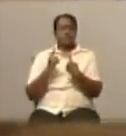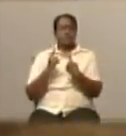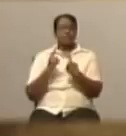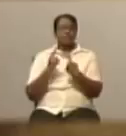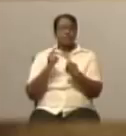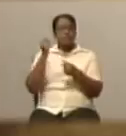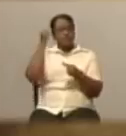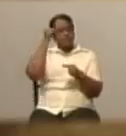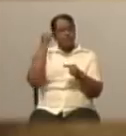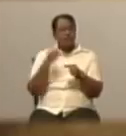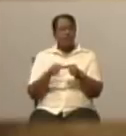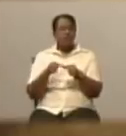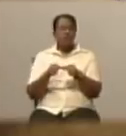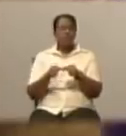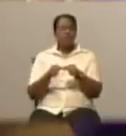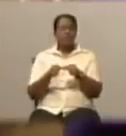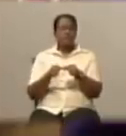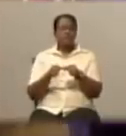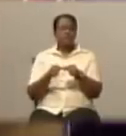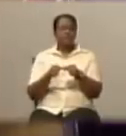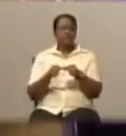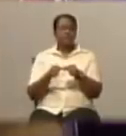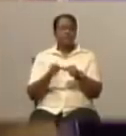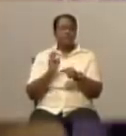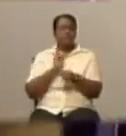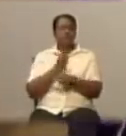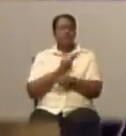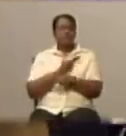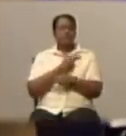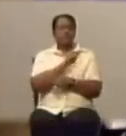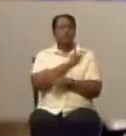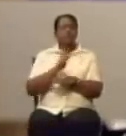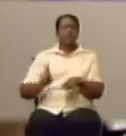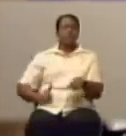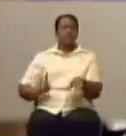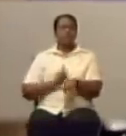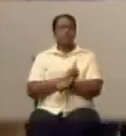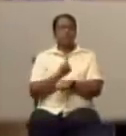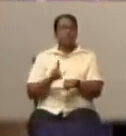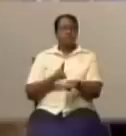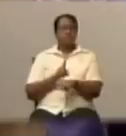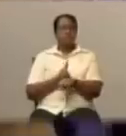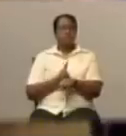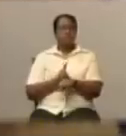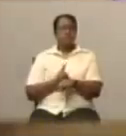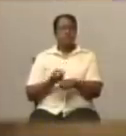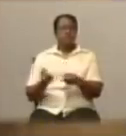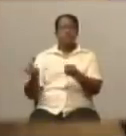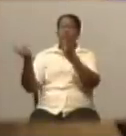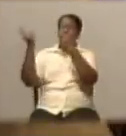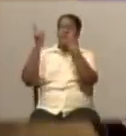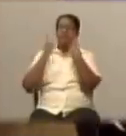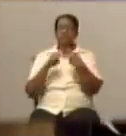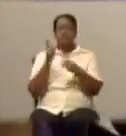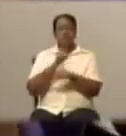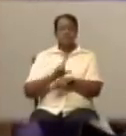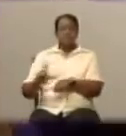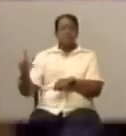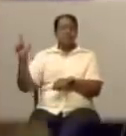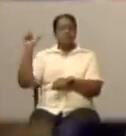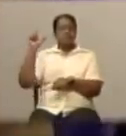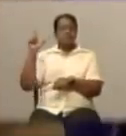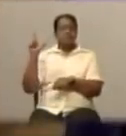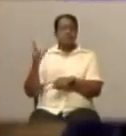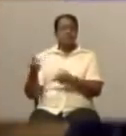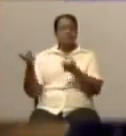lot our time, because the kingdom is coming, because the Lord is coming. I